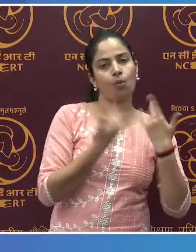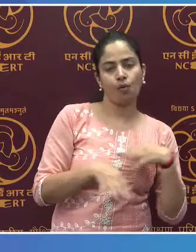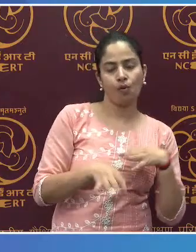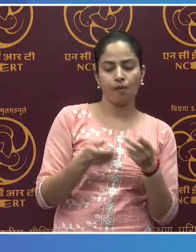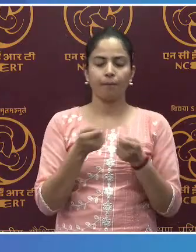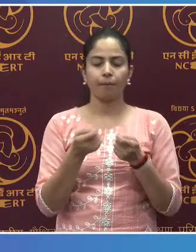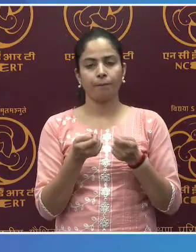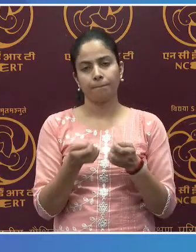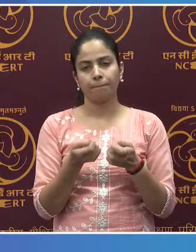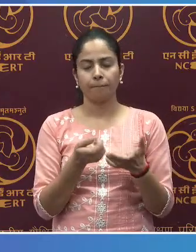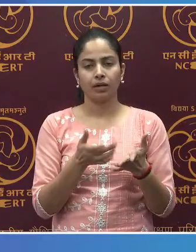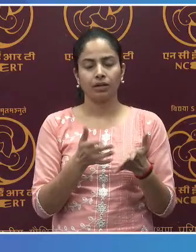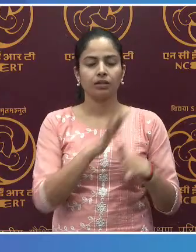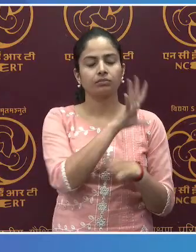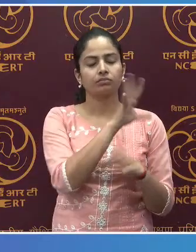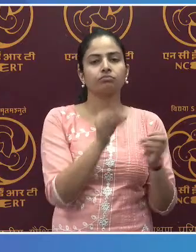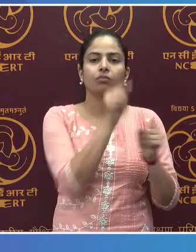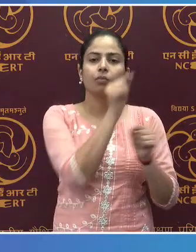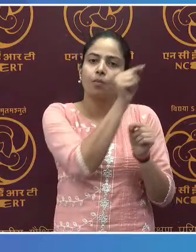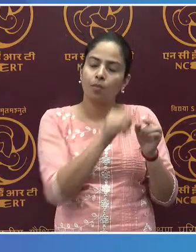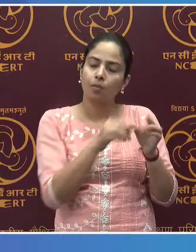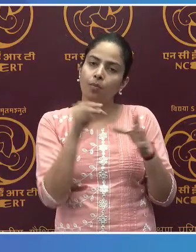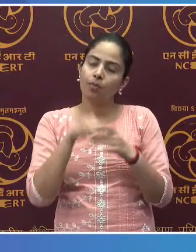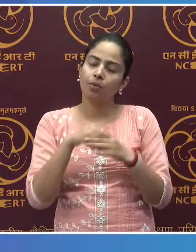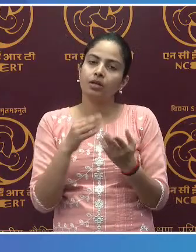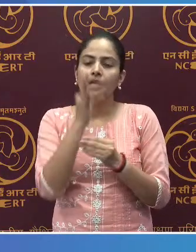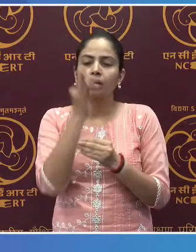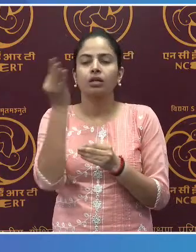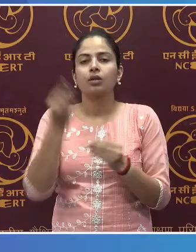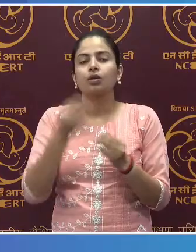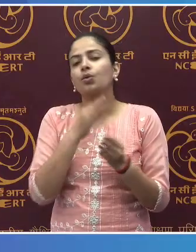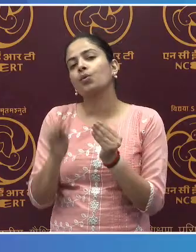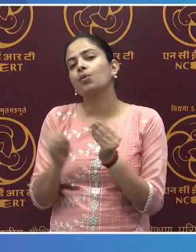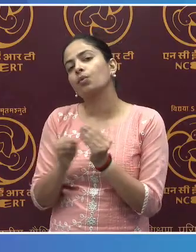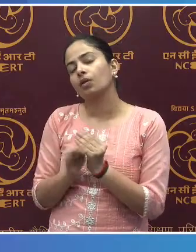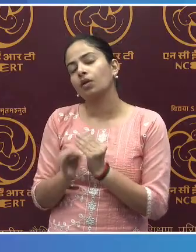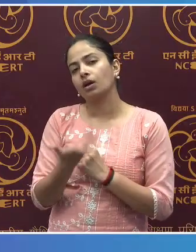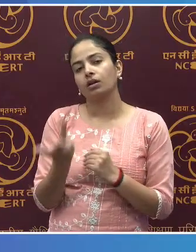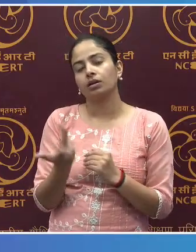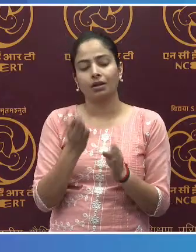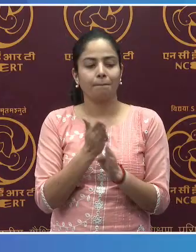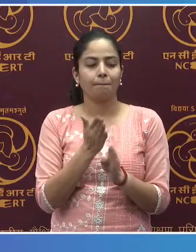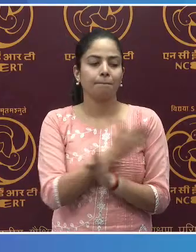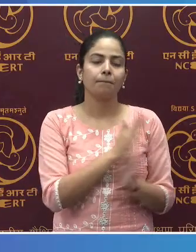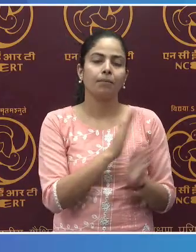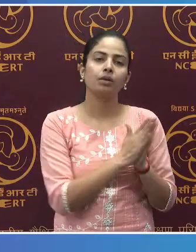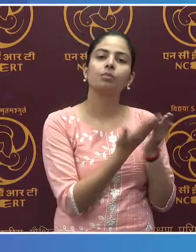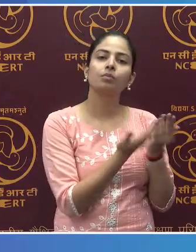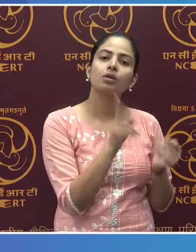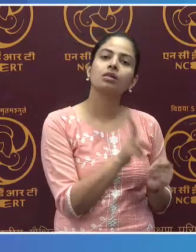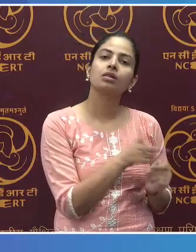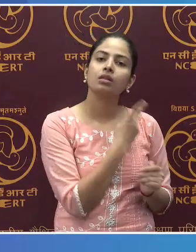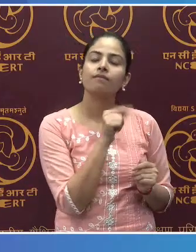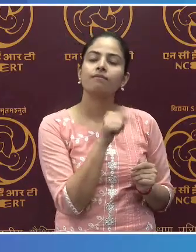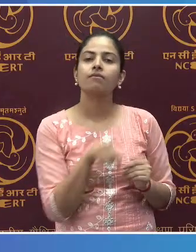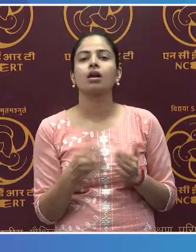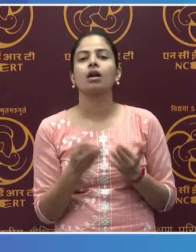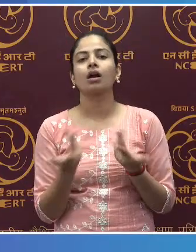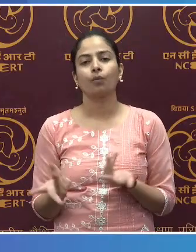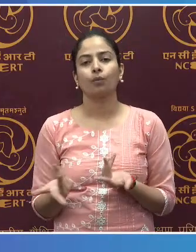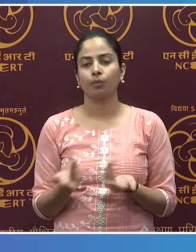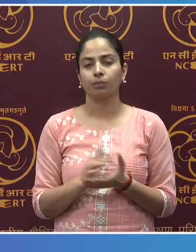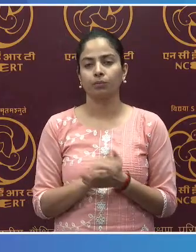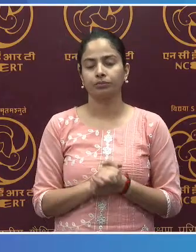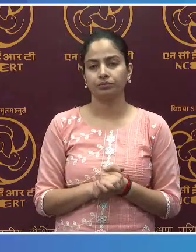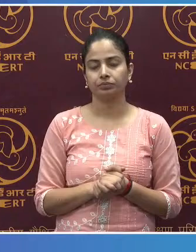to manage all the content, but what's new has been added, and how is it different from the one that we had in the previous books? So,